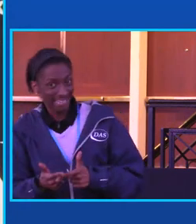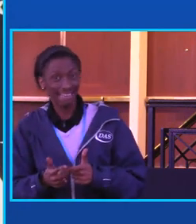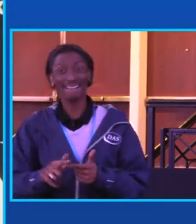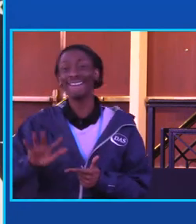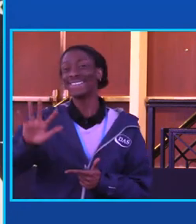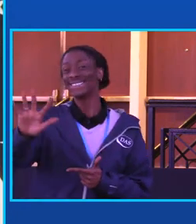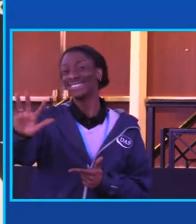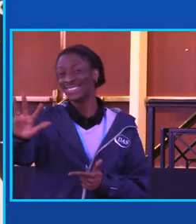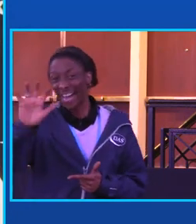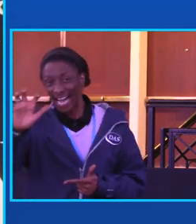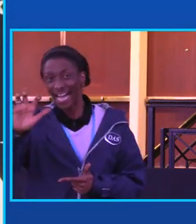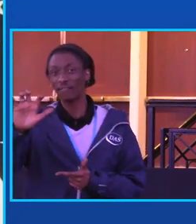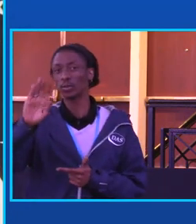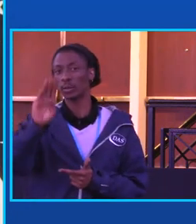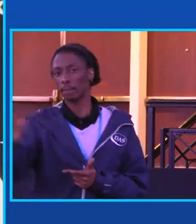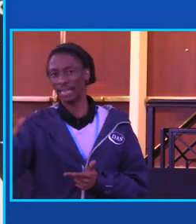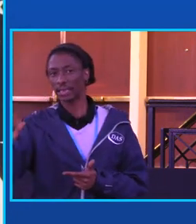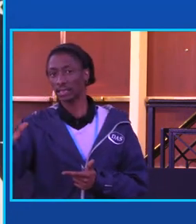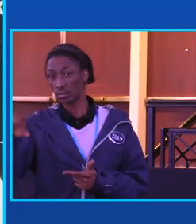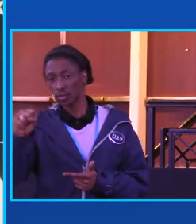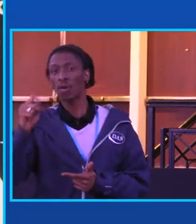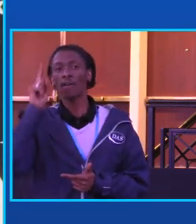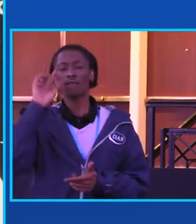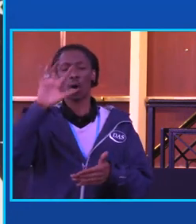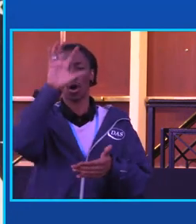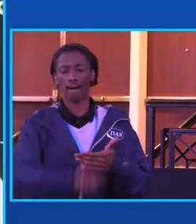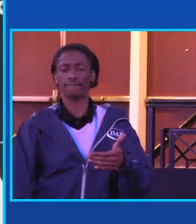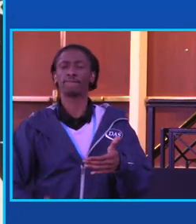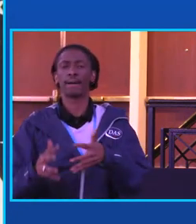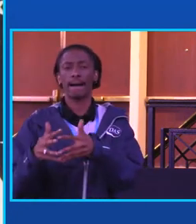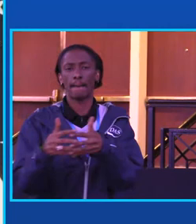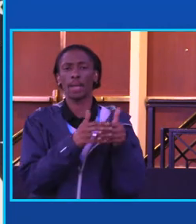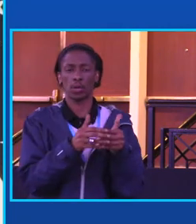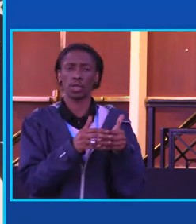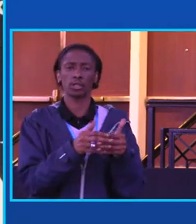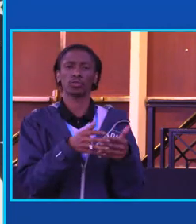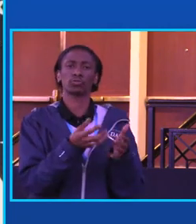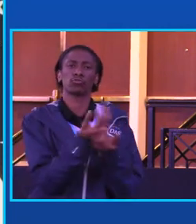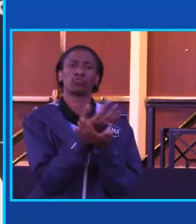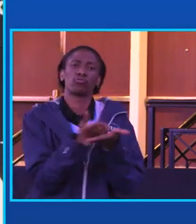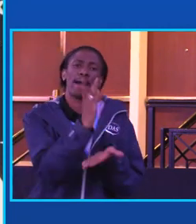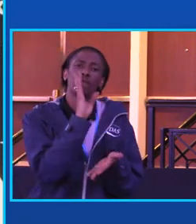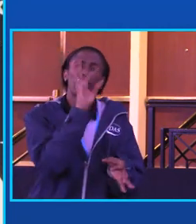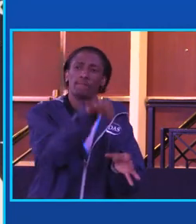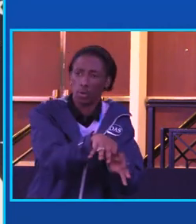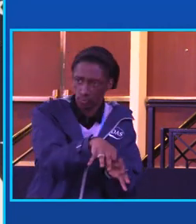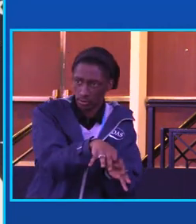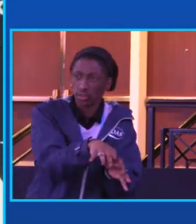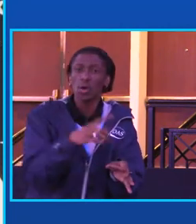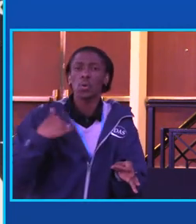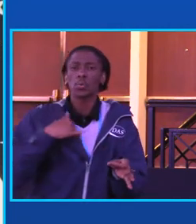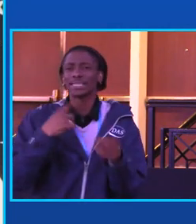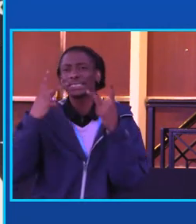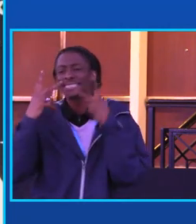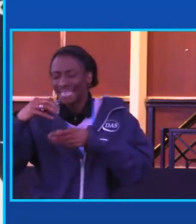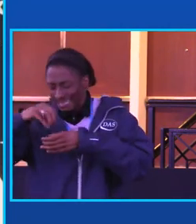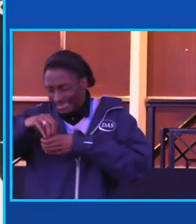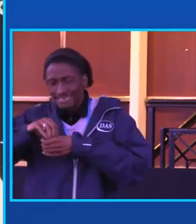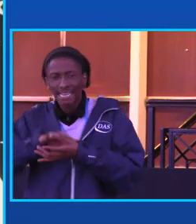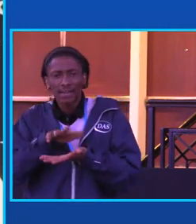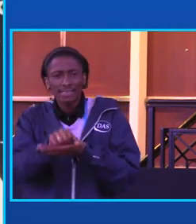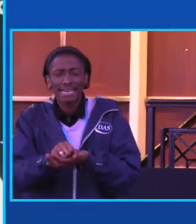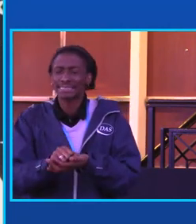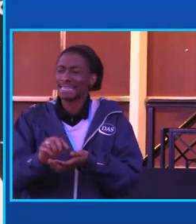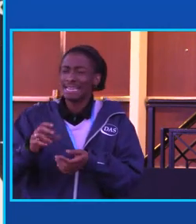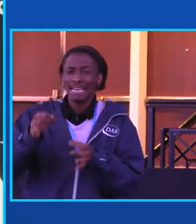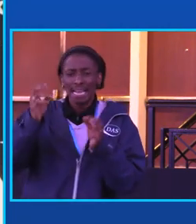bills to take away Americans' freedom to vote, to subvert elections. We're seeing insider attacks, historical